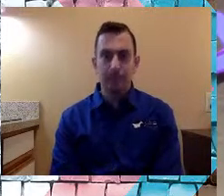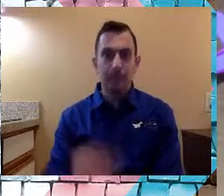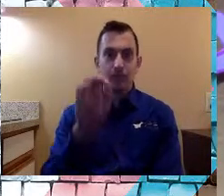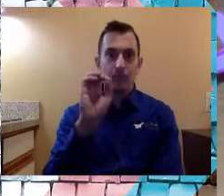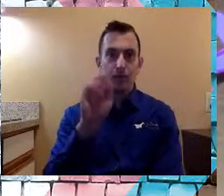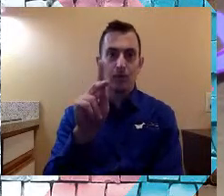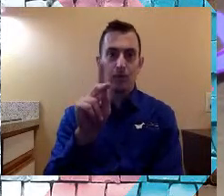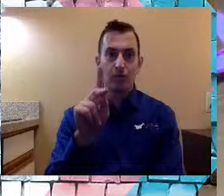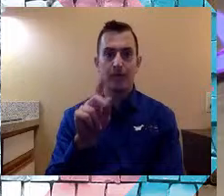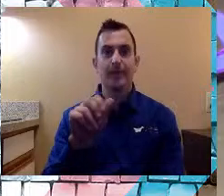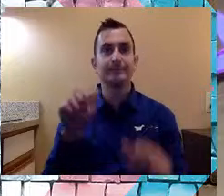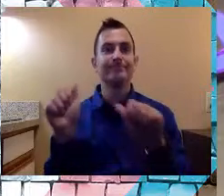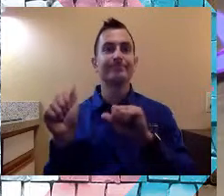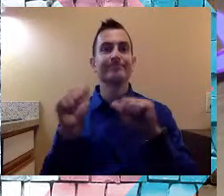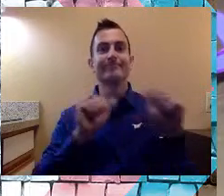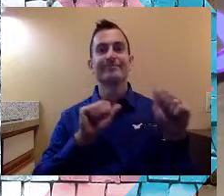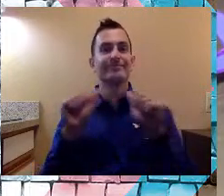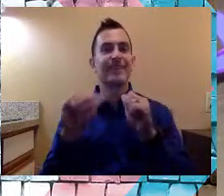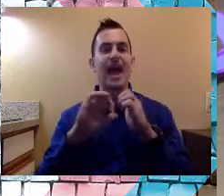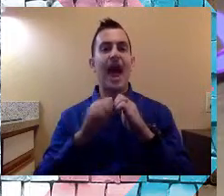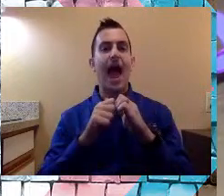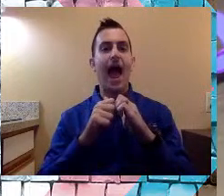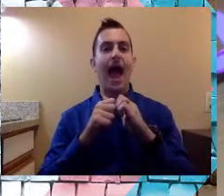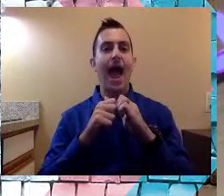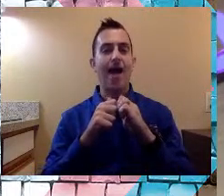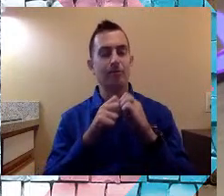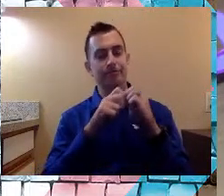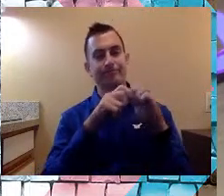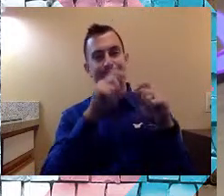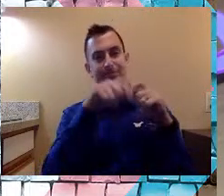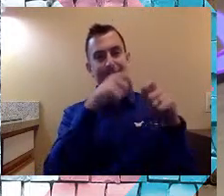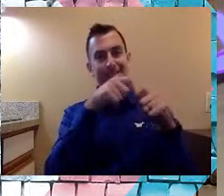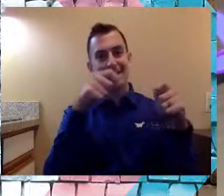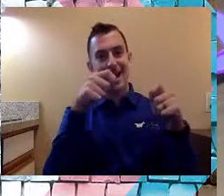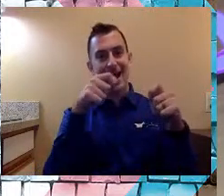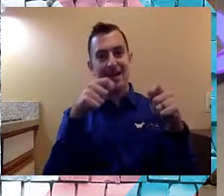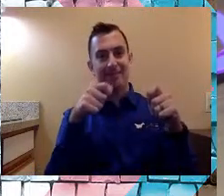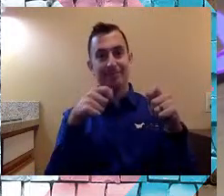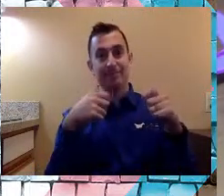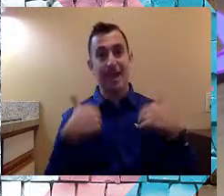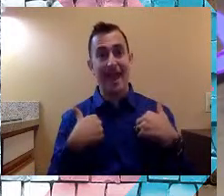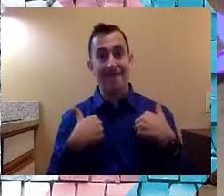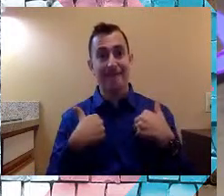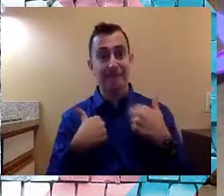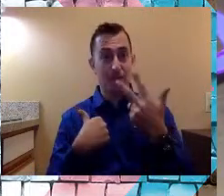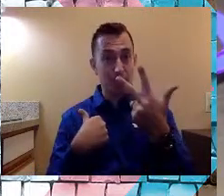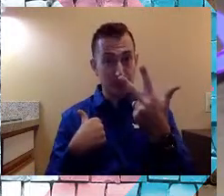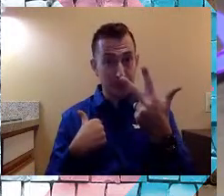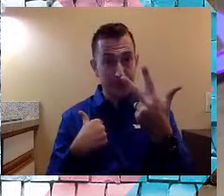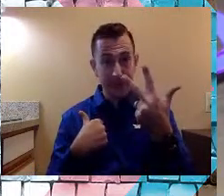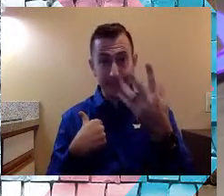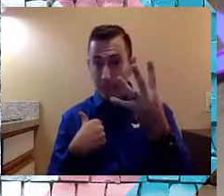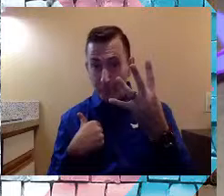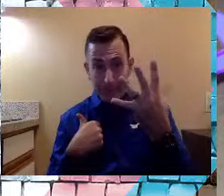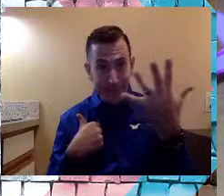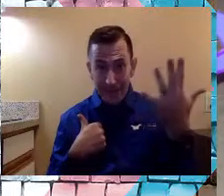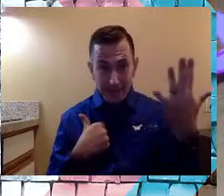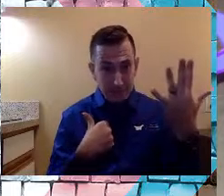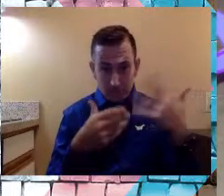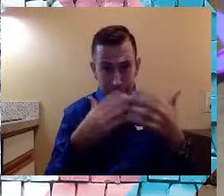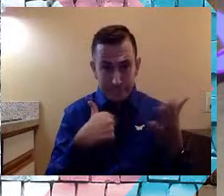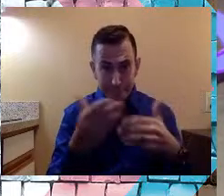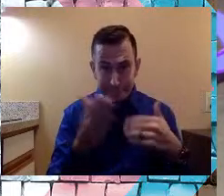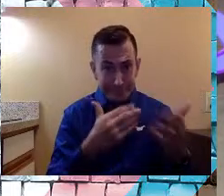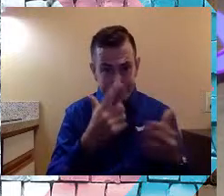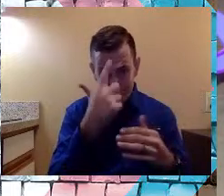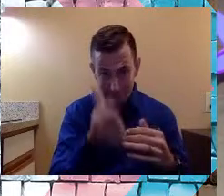those pom-poms on, you wanna tie them on, and I think what we're gonna do, we have three, I have three. You can attach as many as you want. I'm going to do a